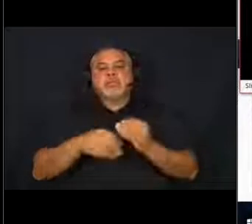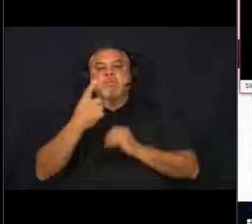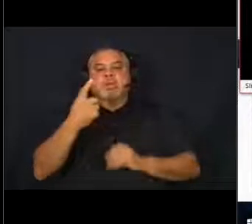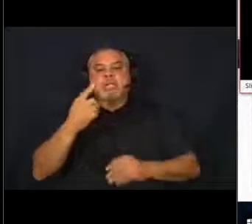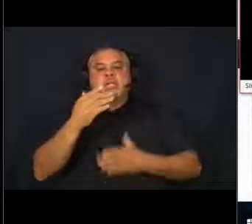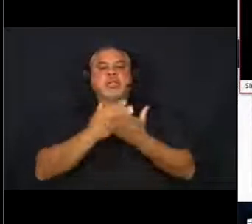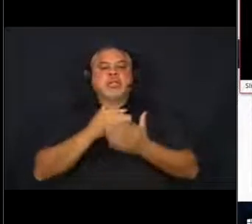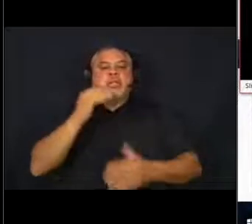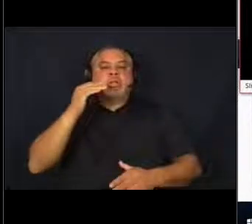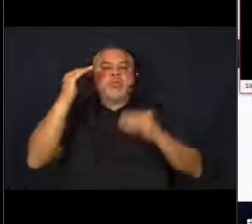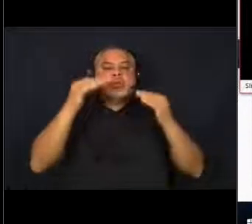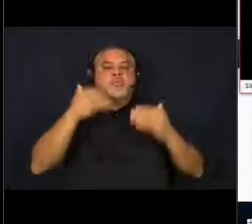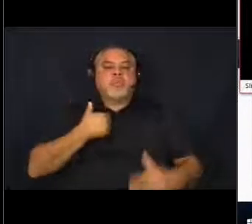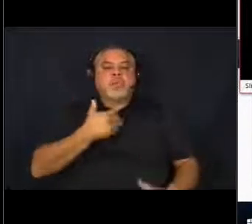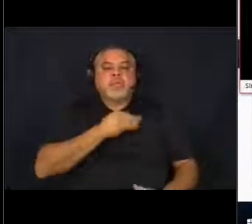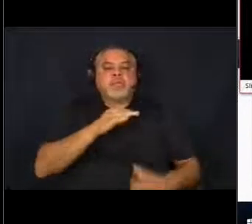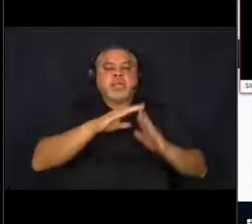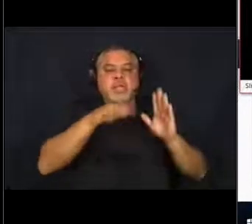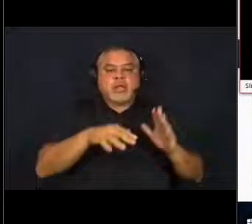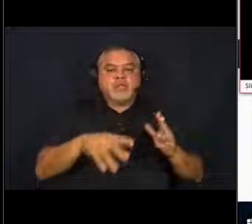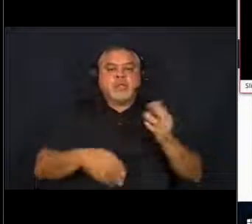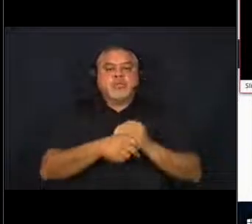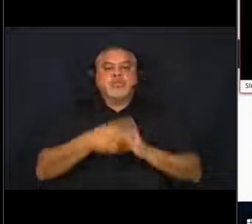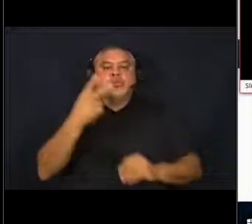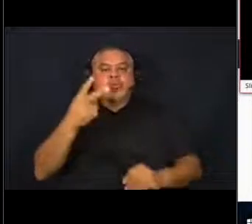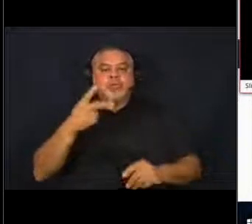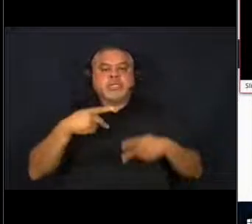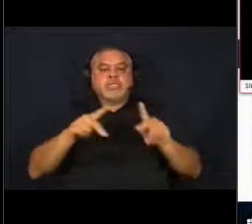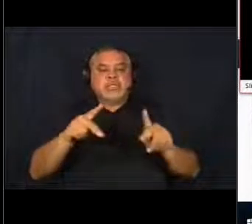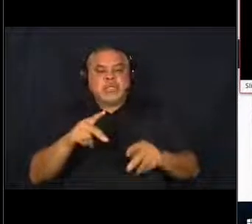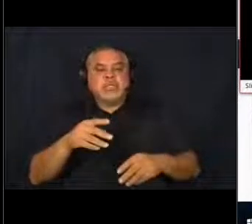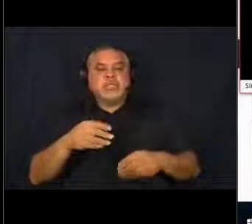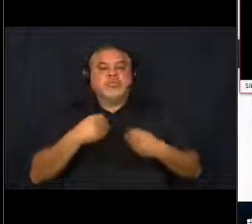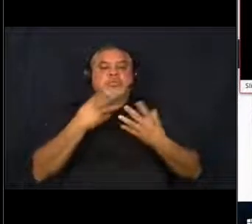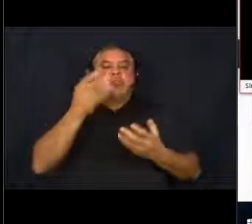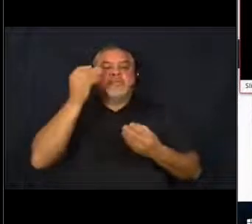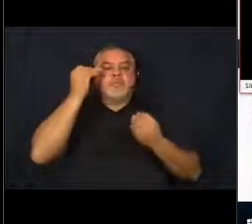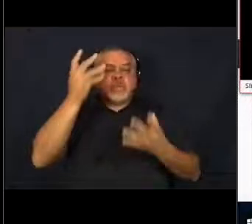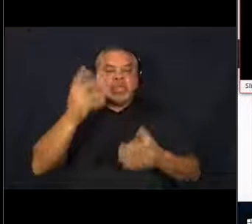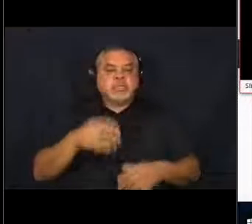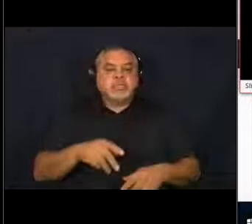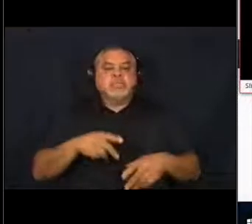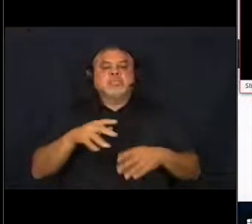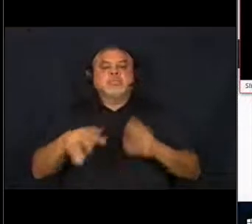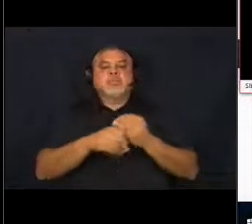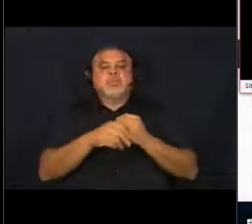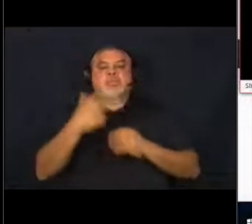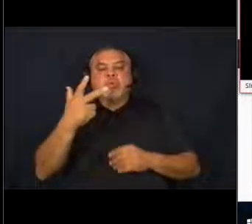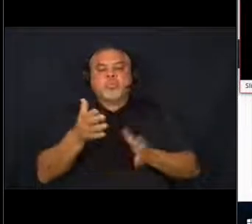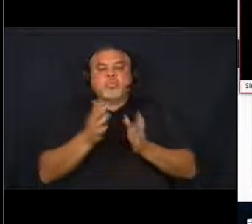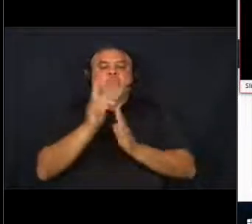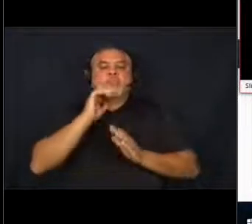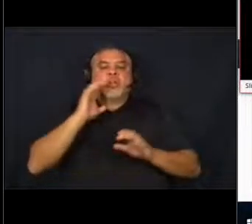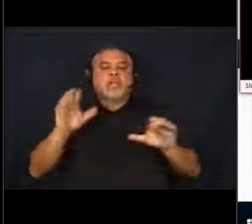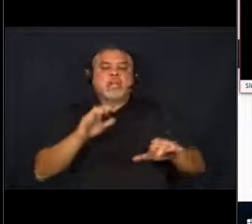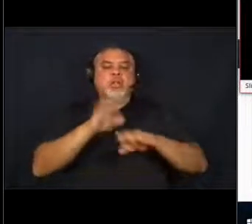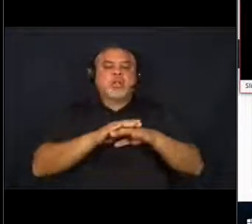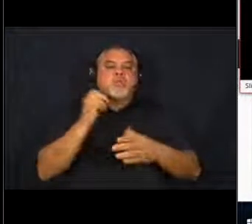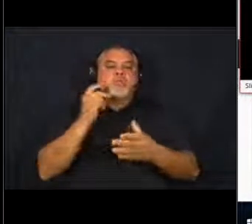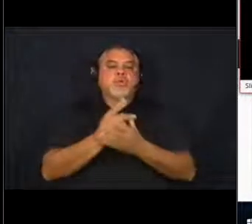of the household, Supplement 2, consent to disclose information, Supplement 3, request for action on approved